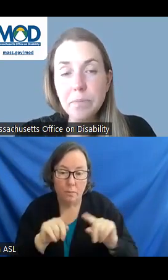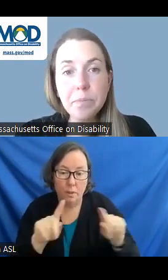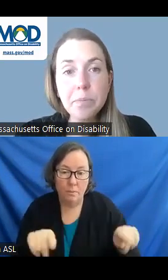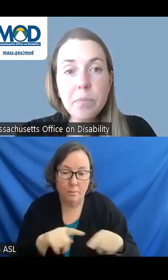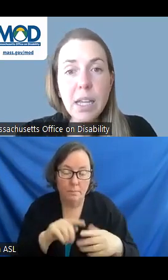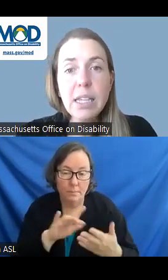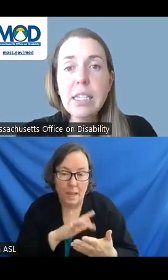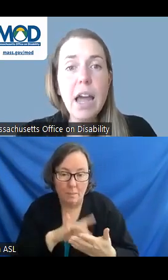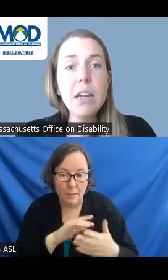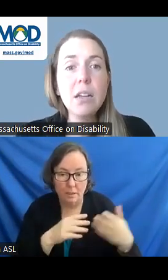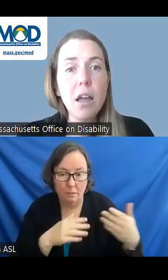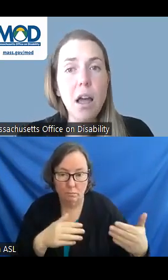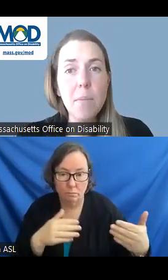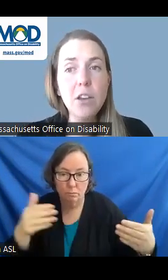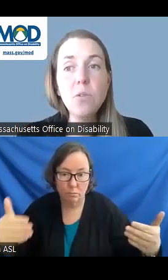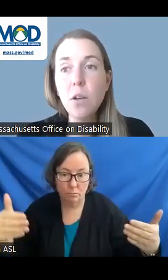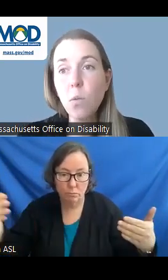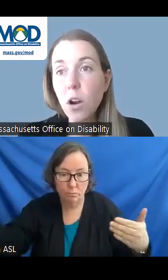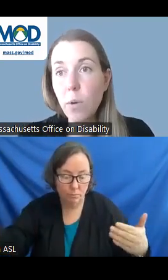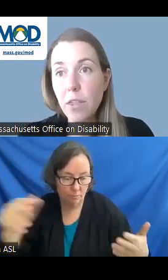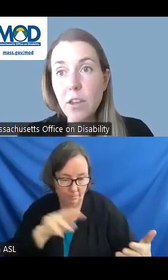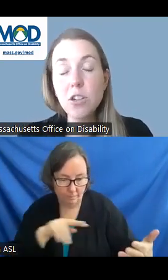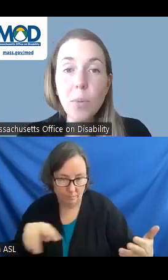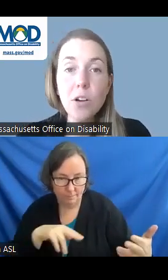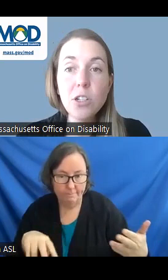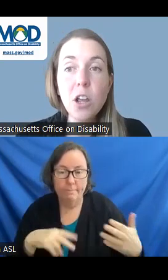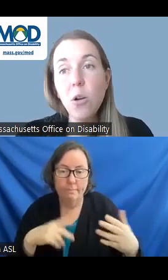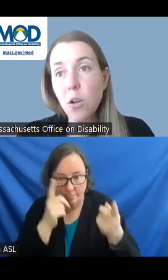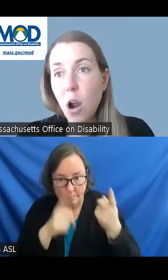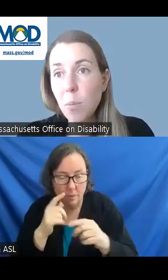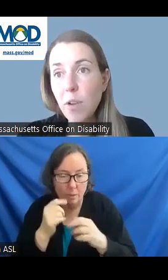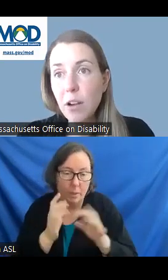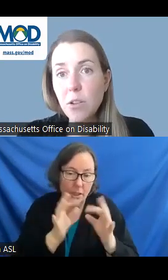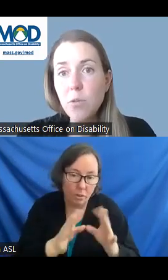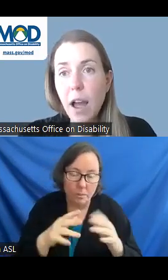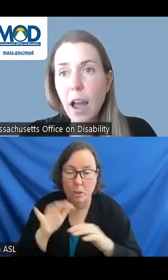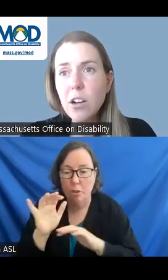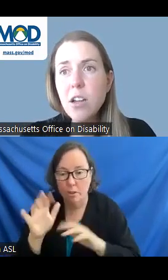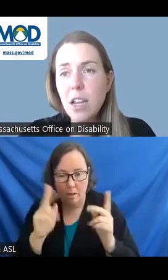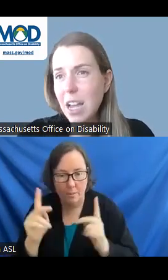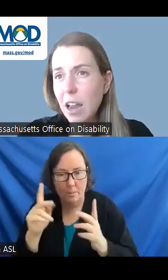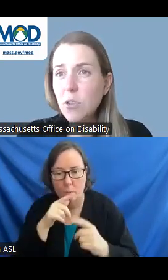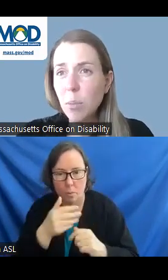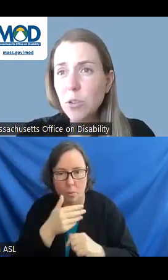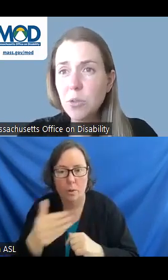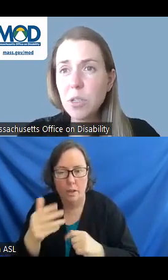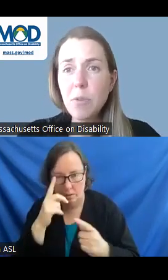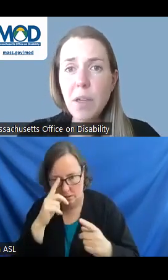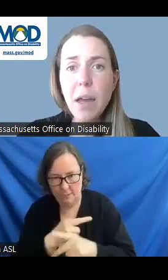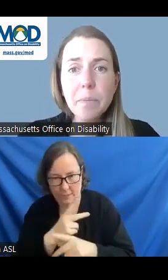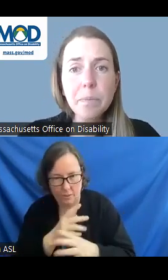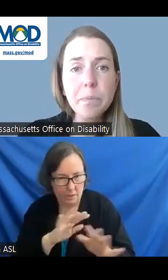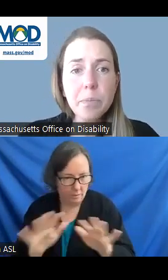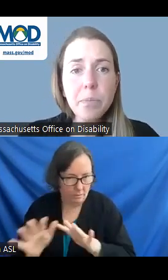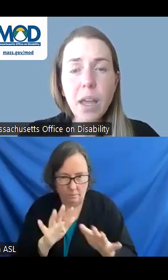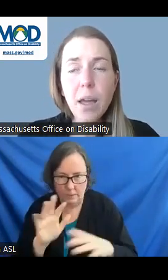tablet instead. And you can work with the interpreters, the cart provider that you've hired to kind of troubleshoot some of